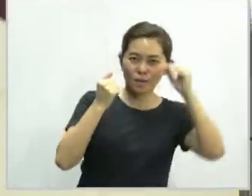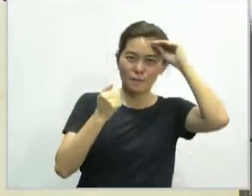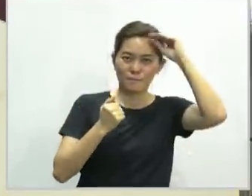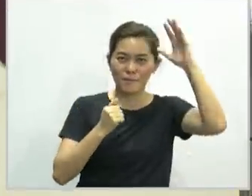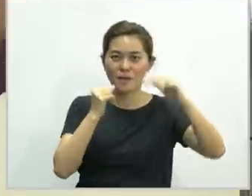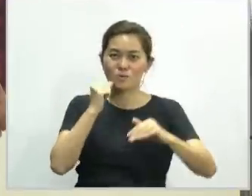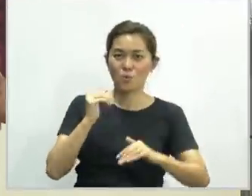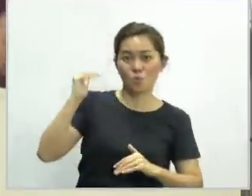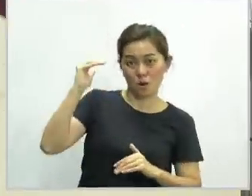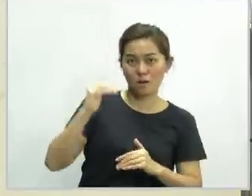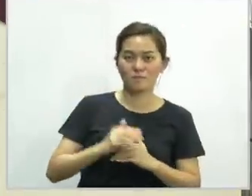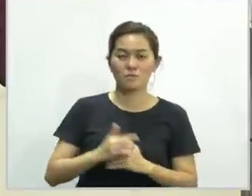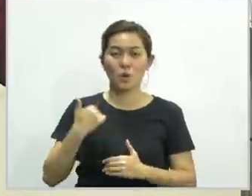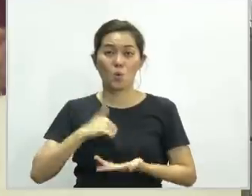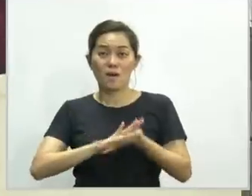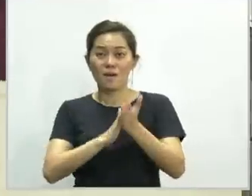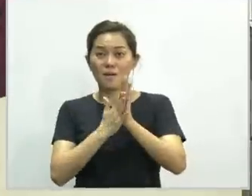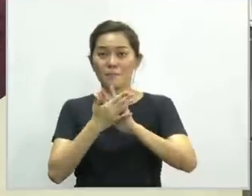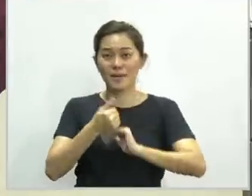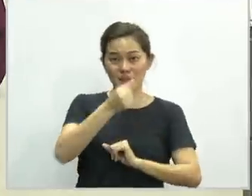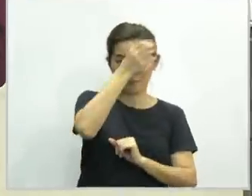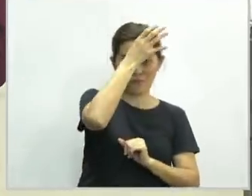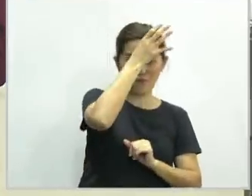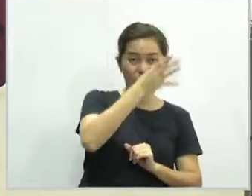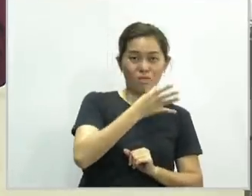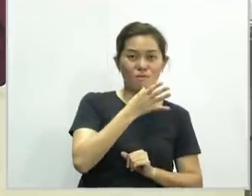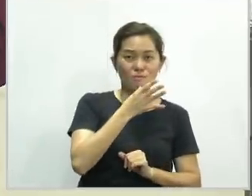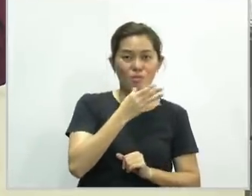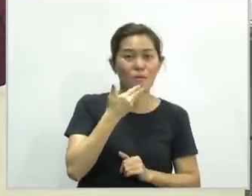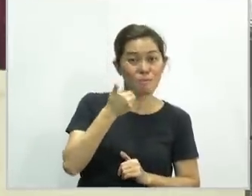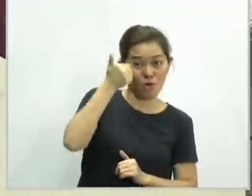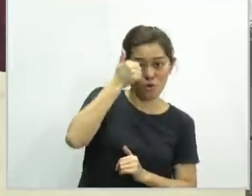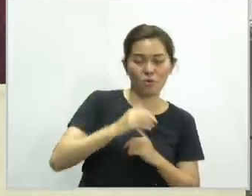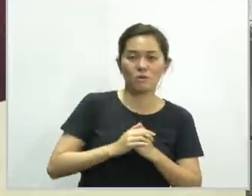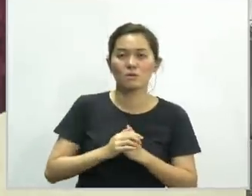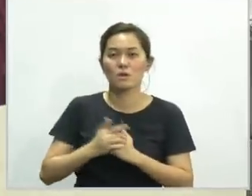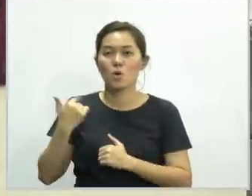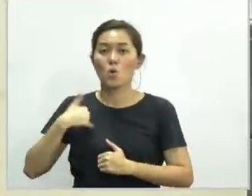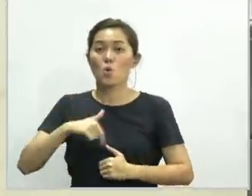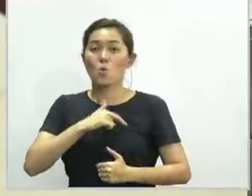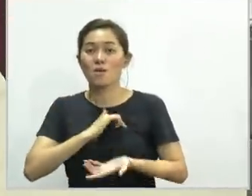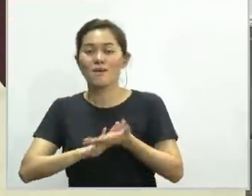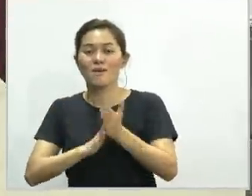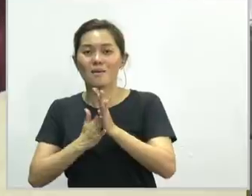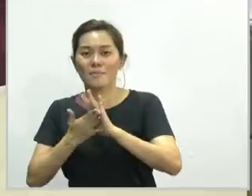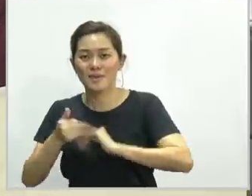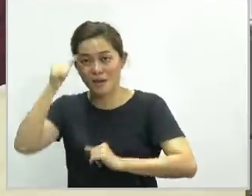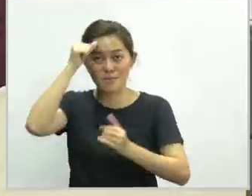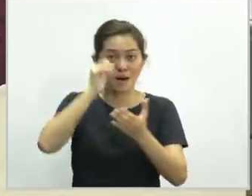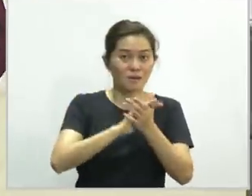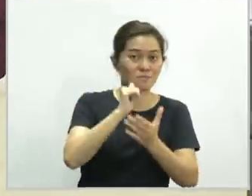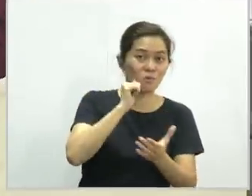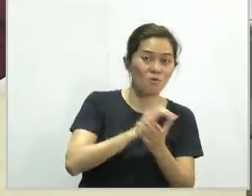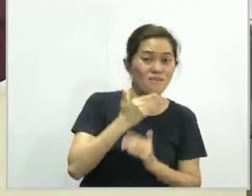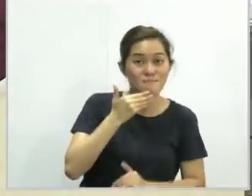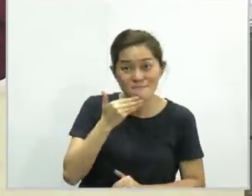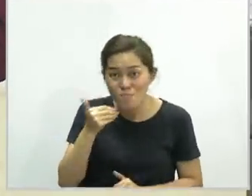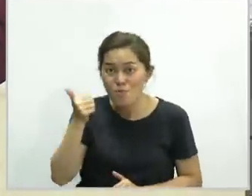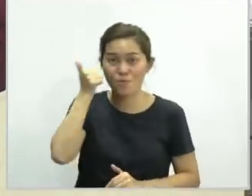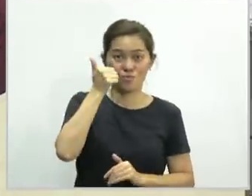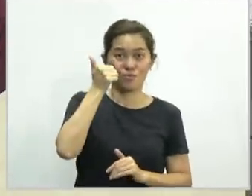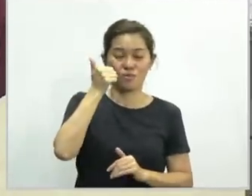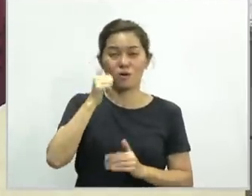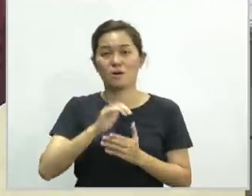We become better fathers and mothers. We become better husbands and wives.